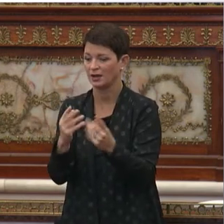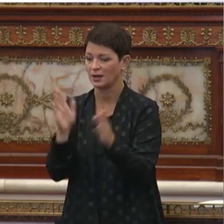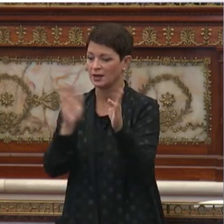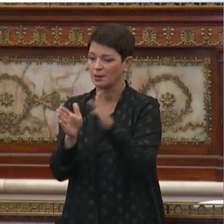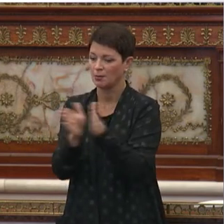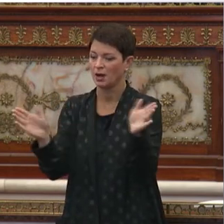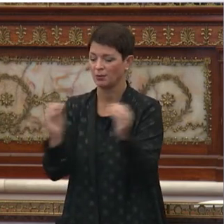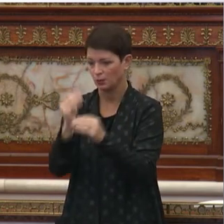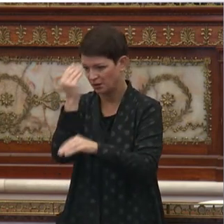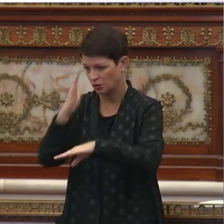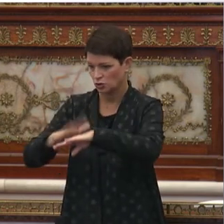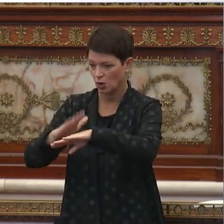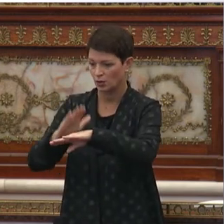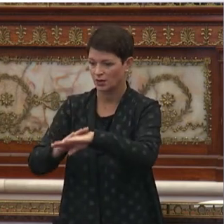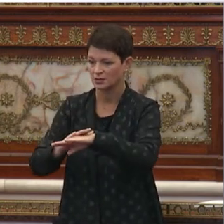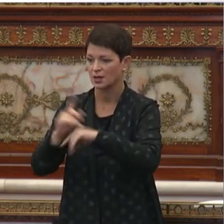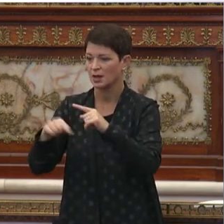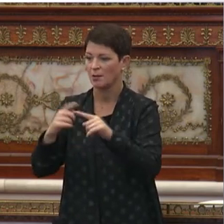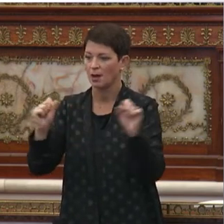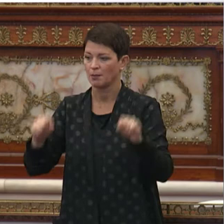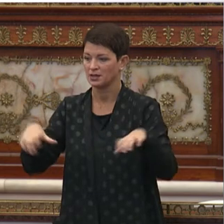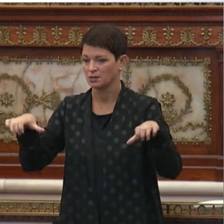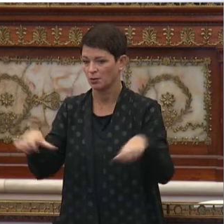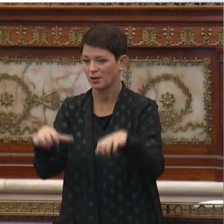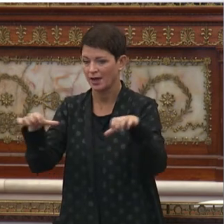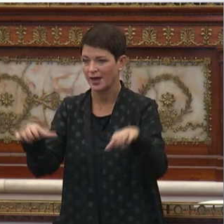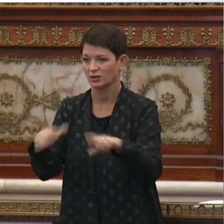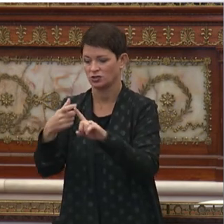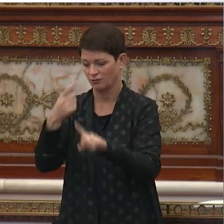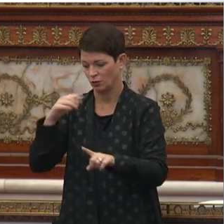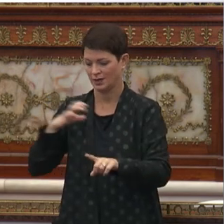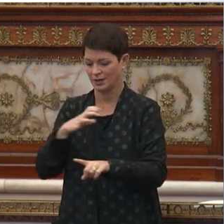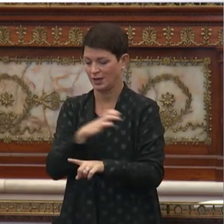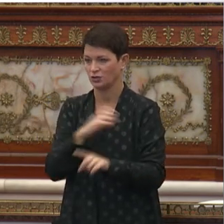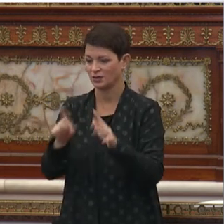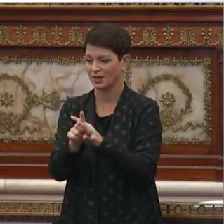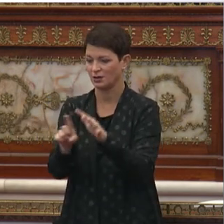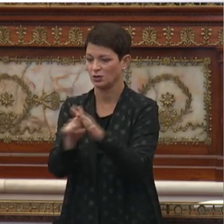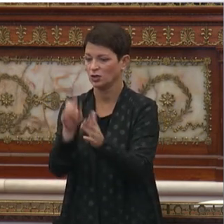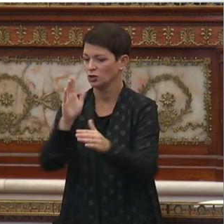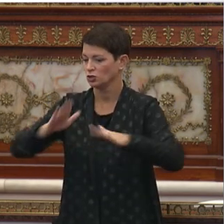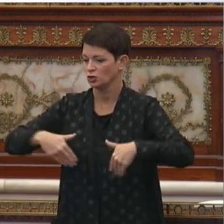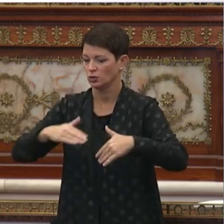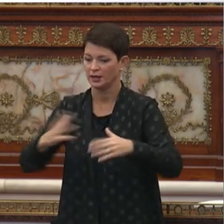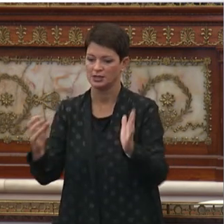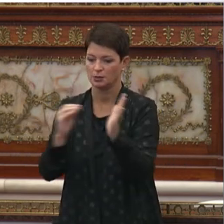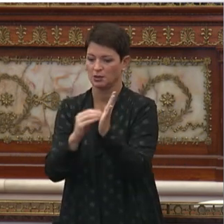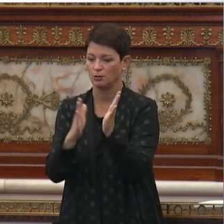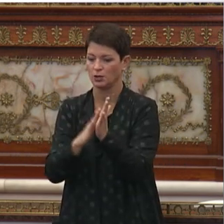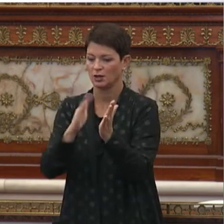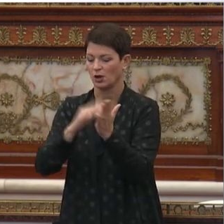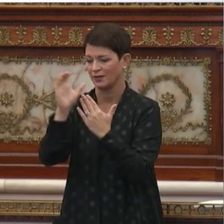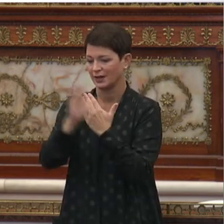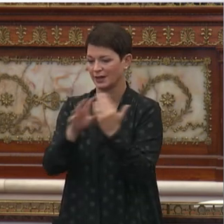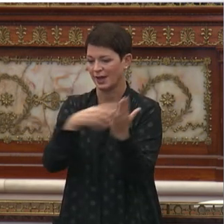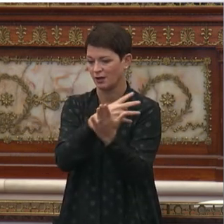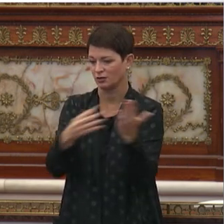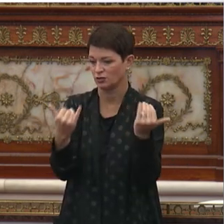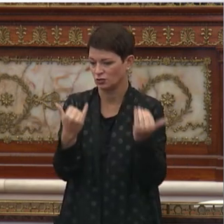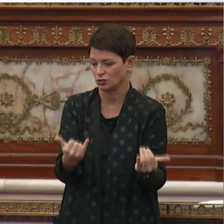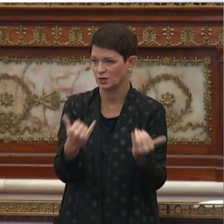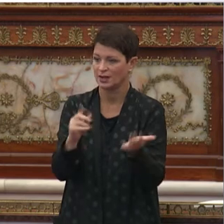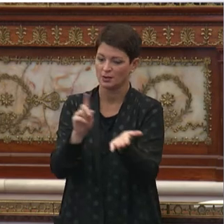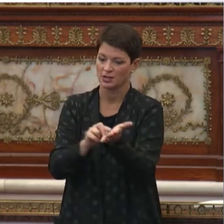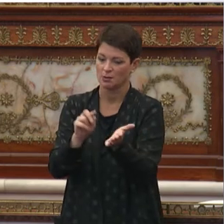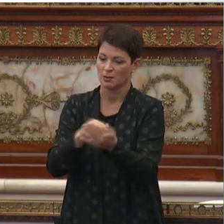with notice concerning possible actions by council that arose too late to be included on the calendar that was